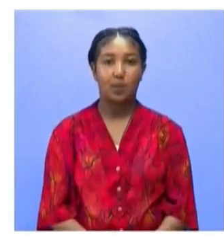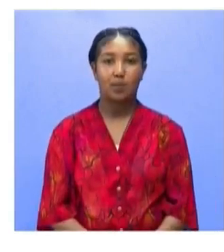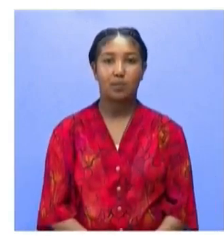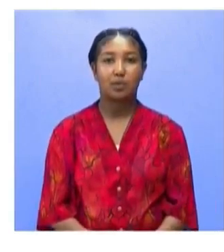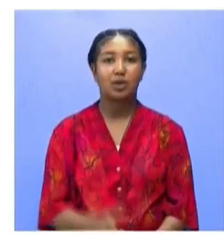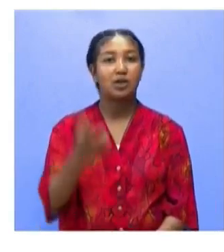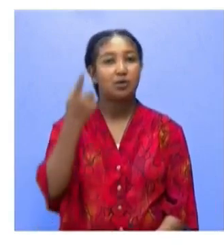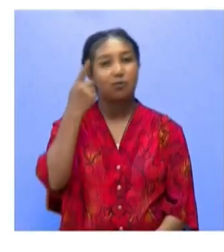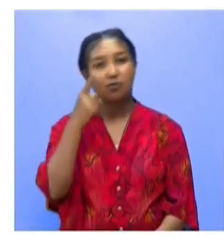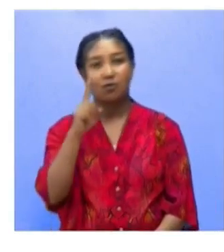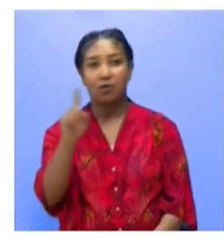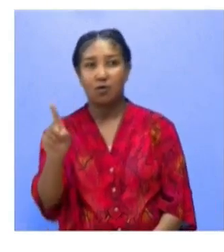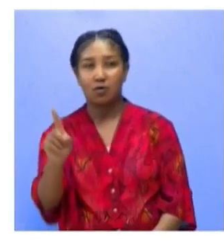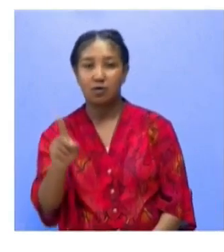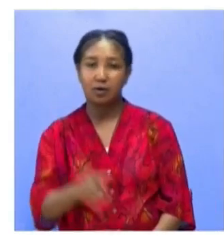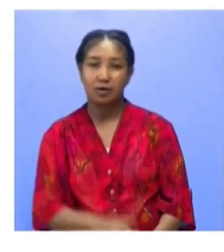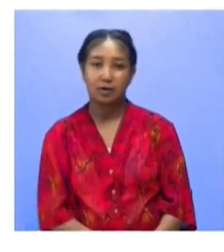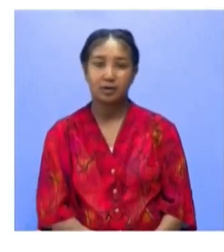for